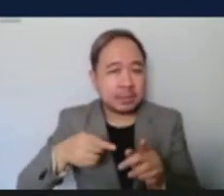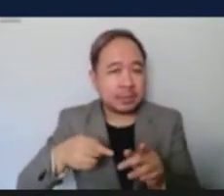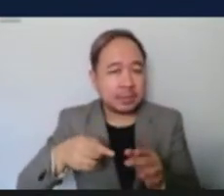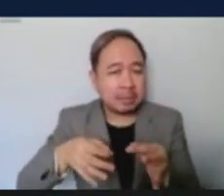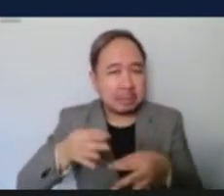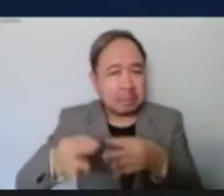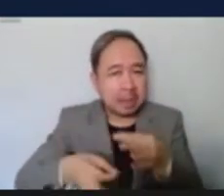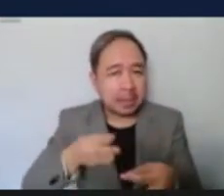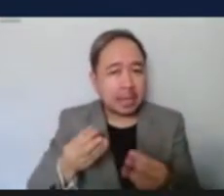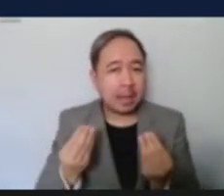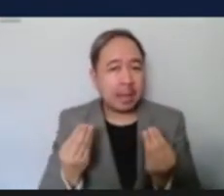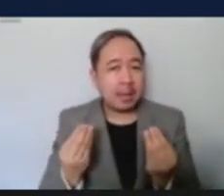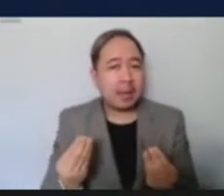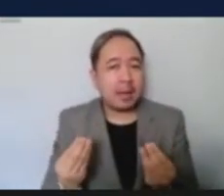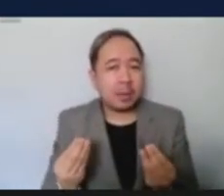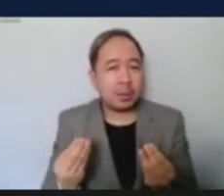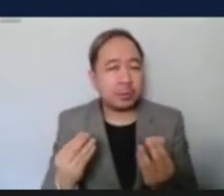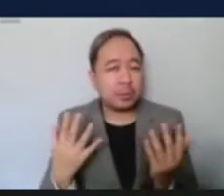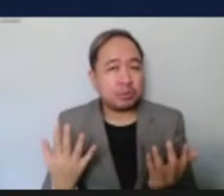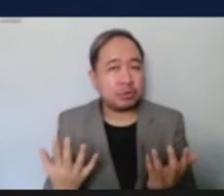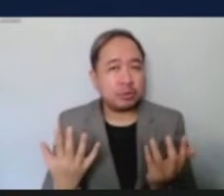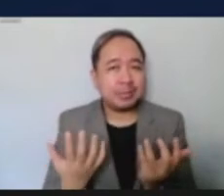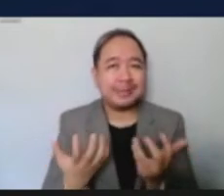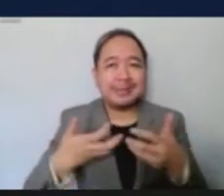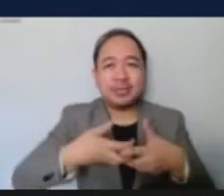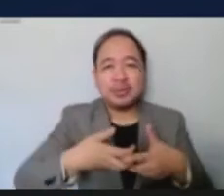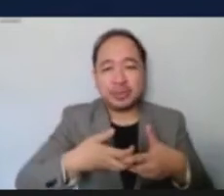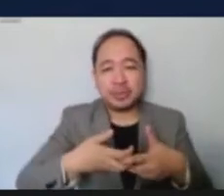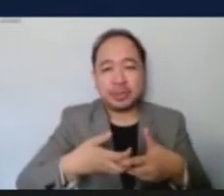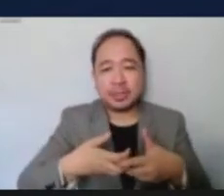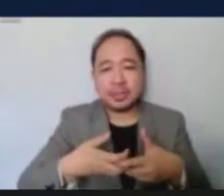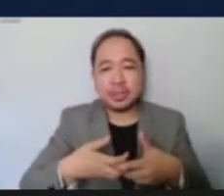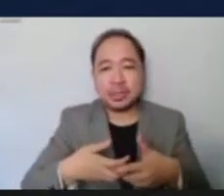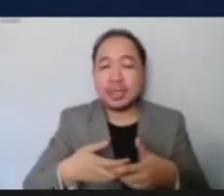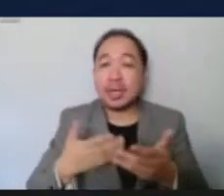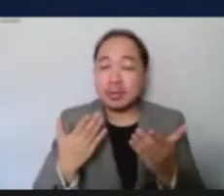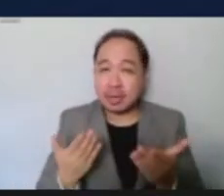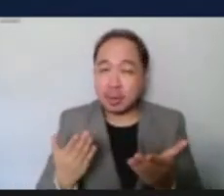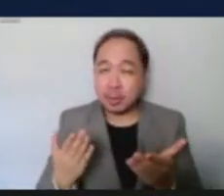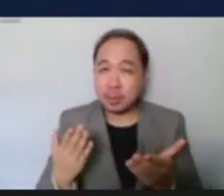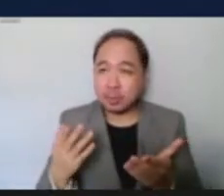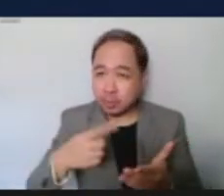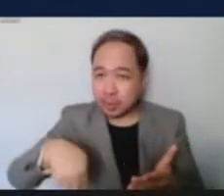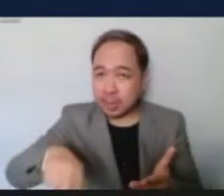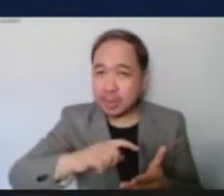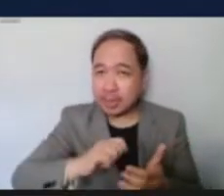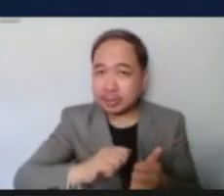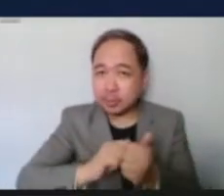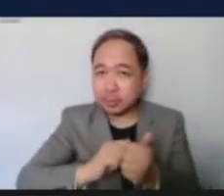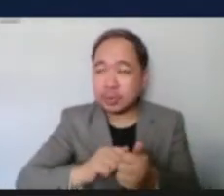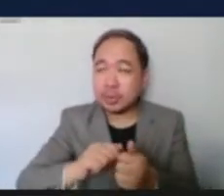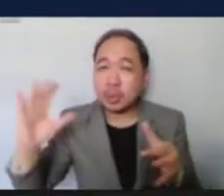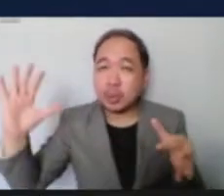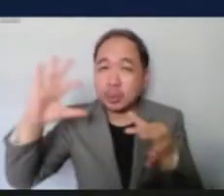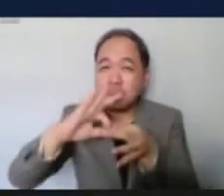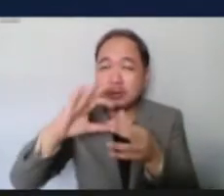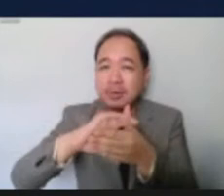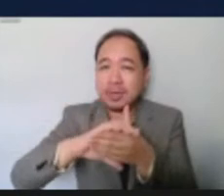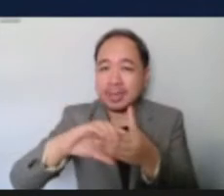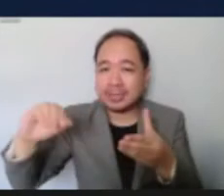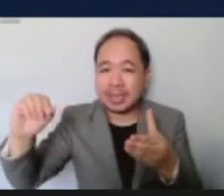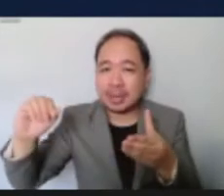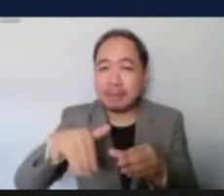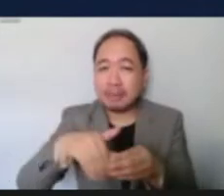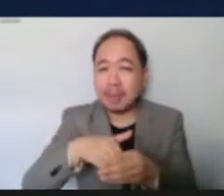of refuse intervention and we are looking forward to join taking will or a snap member is